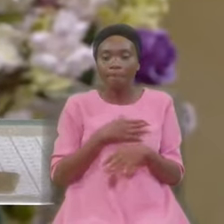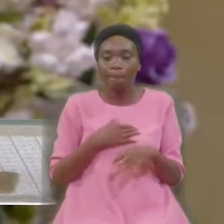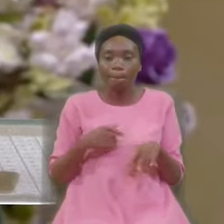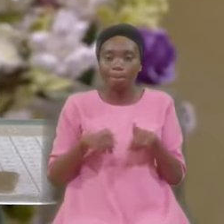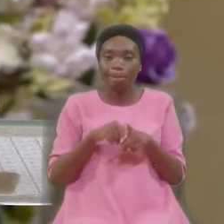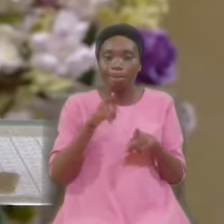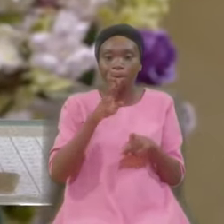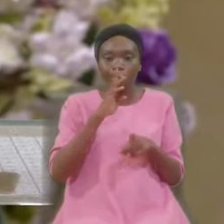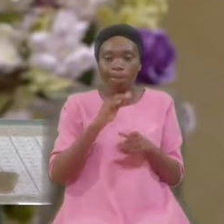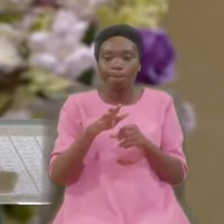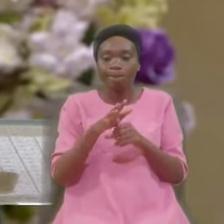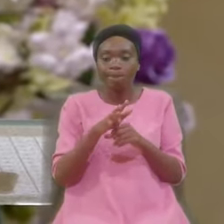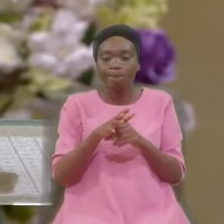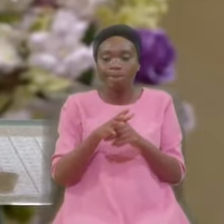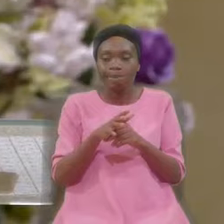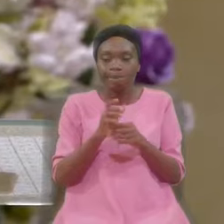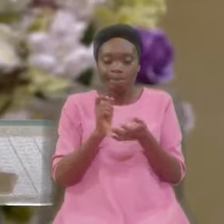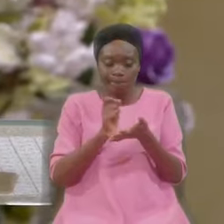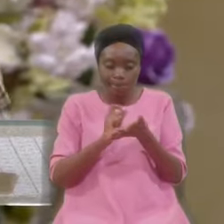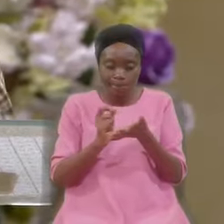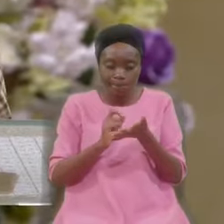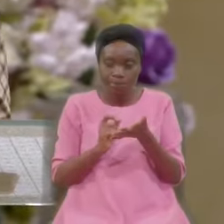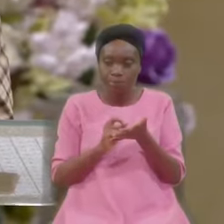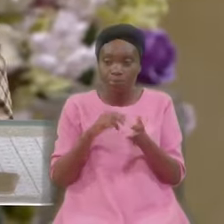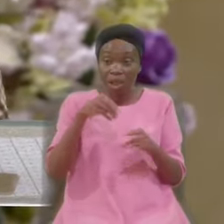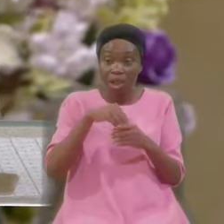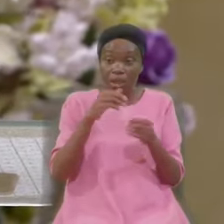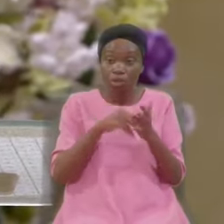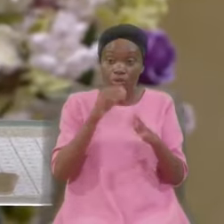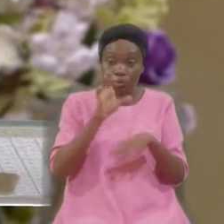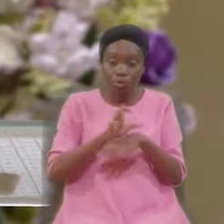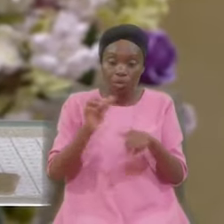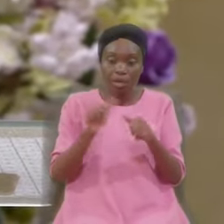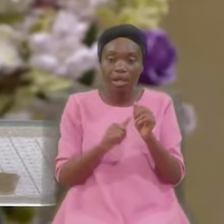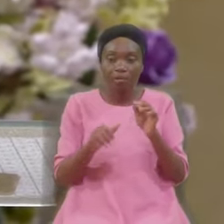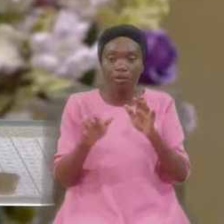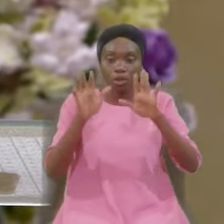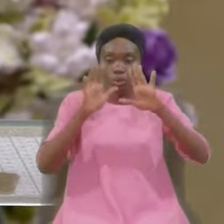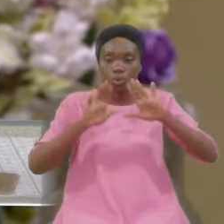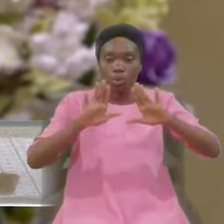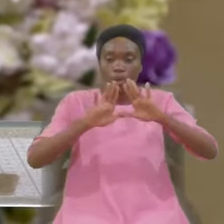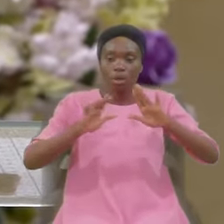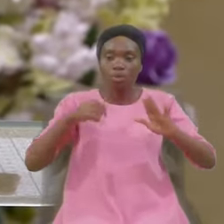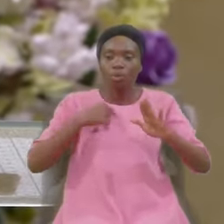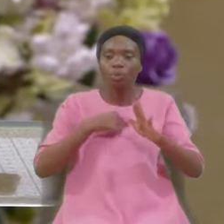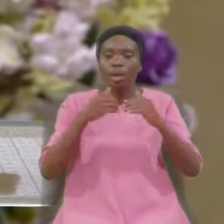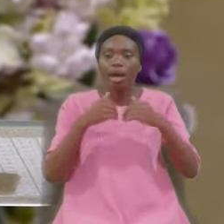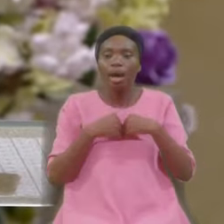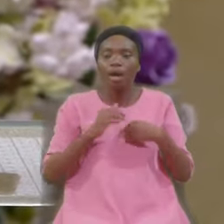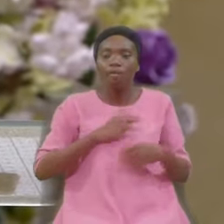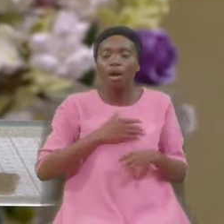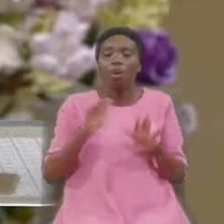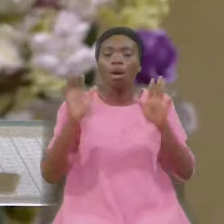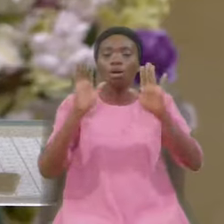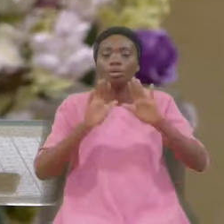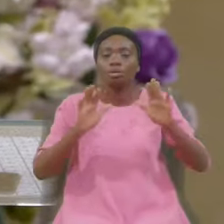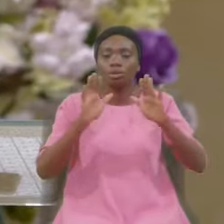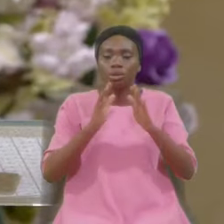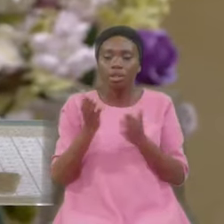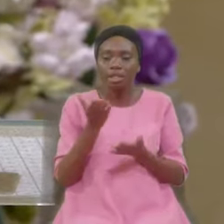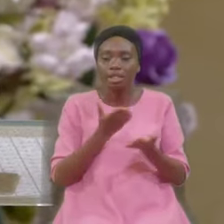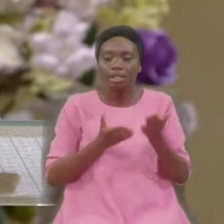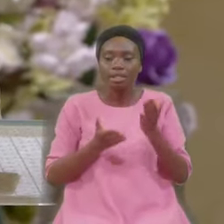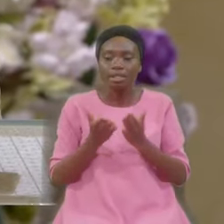feeling, you listen. In this church, every Sunday, we have our Sunday